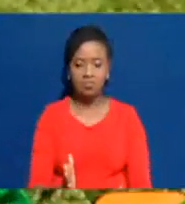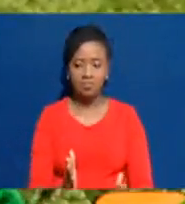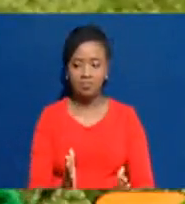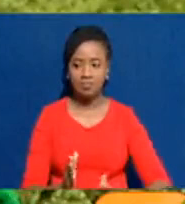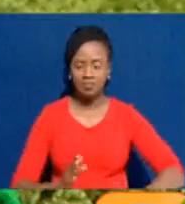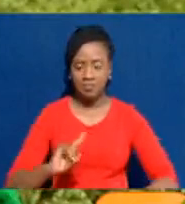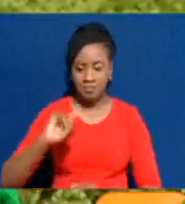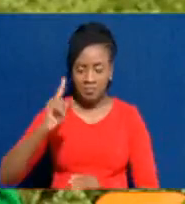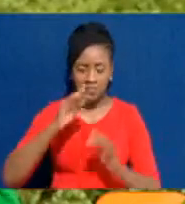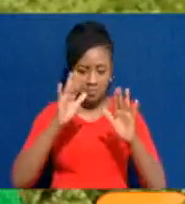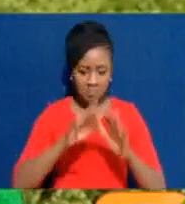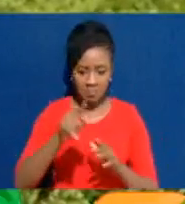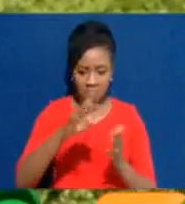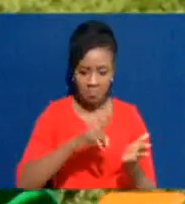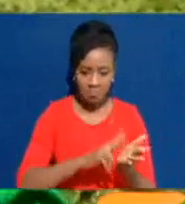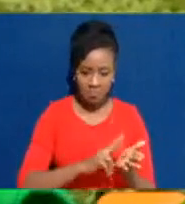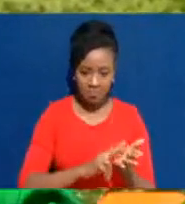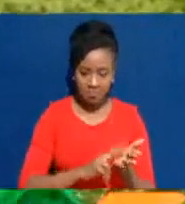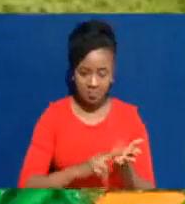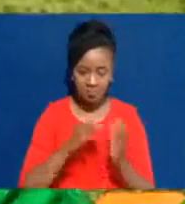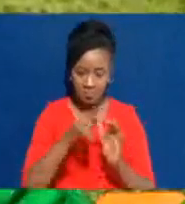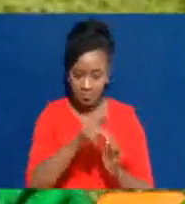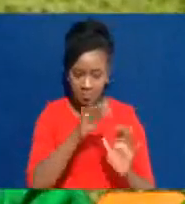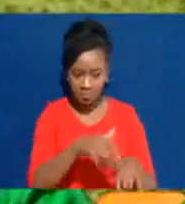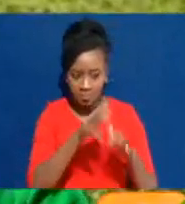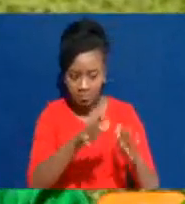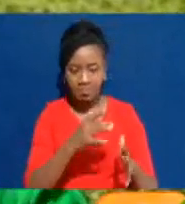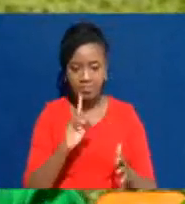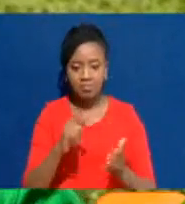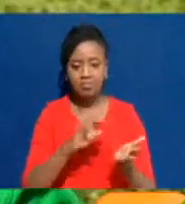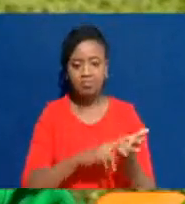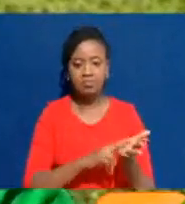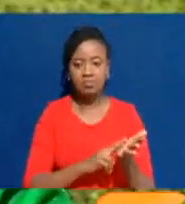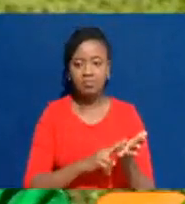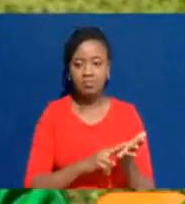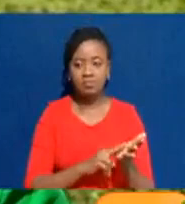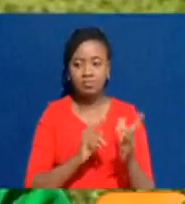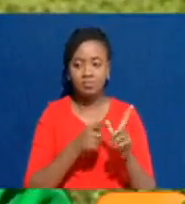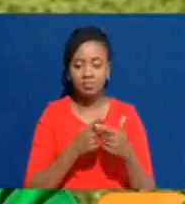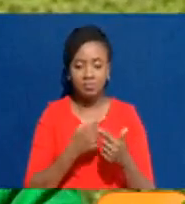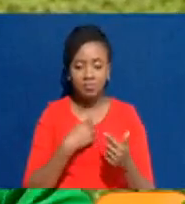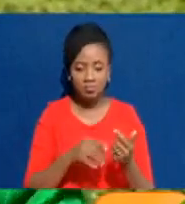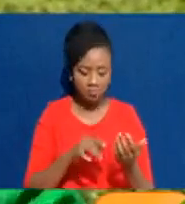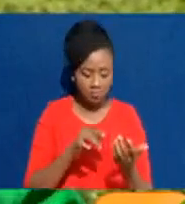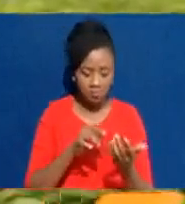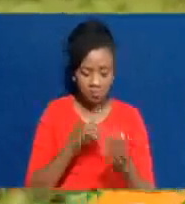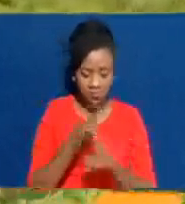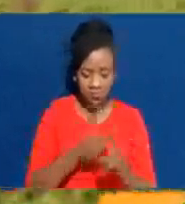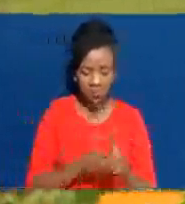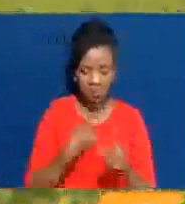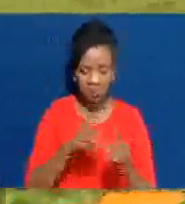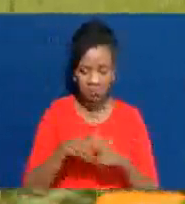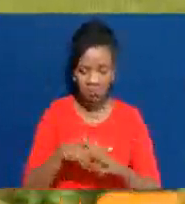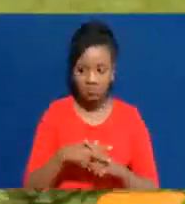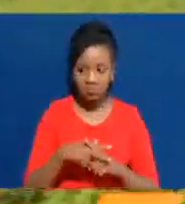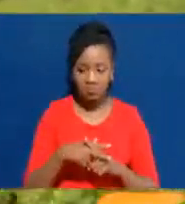ni registration. Lazima ni register huyu mkulima. Ndio sasa nachukua device na washa tunaanza test. Test